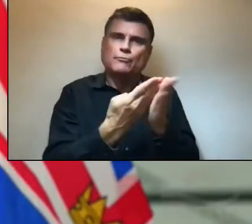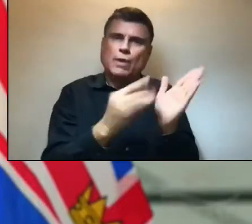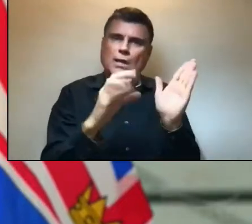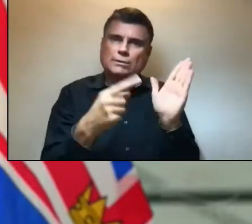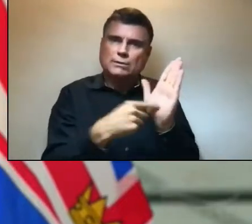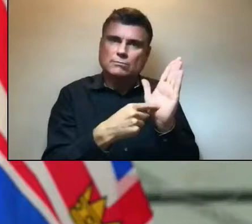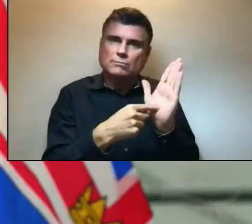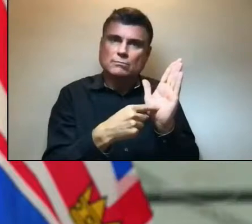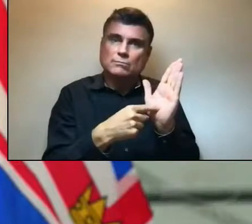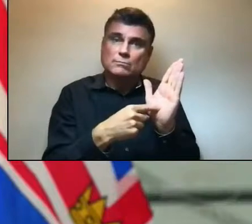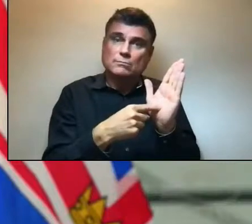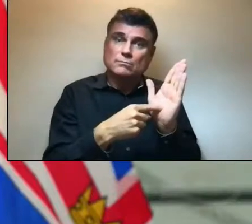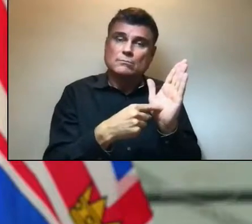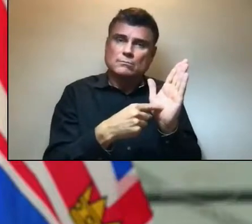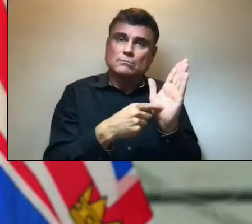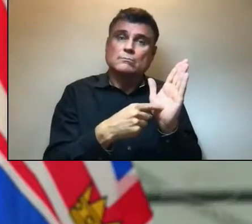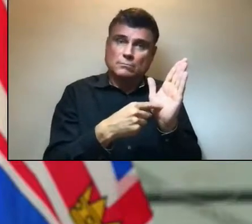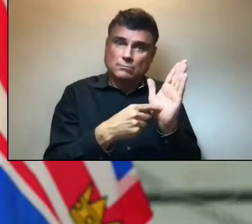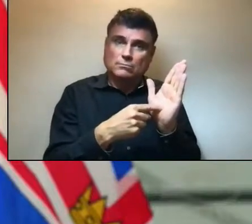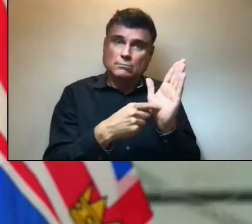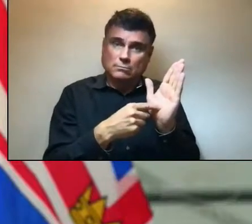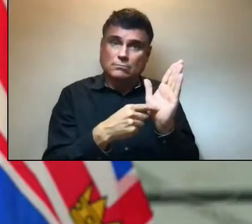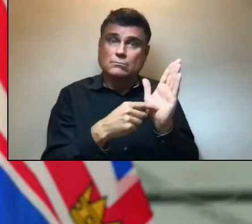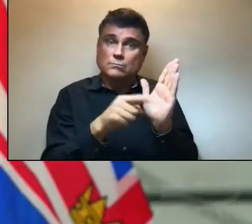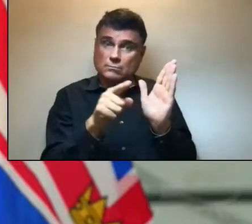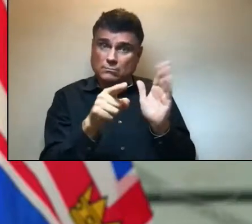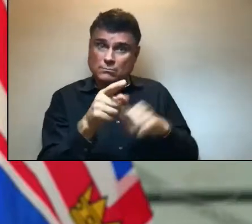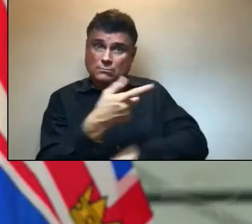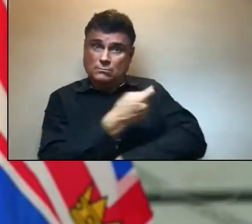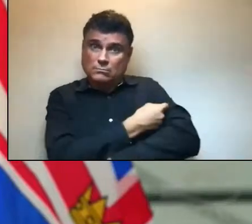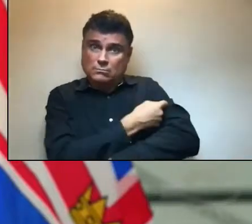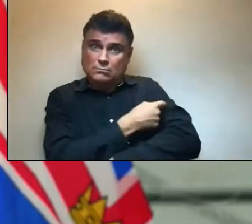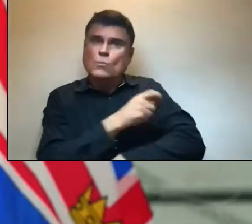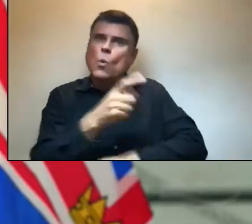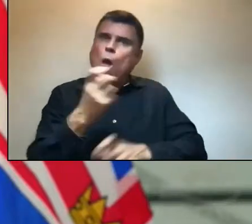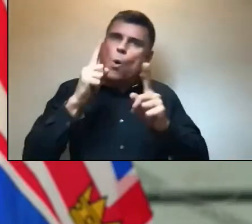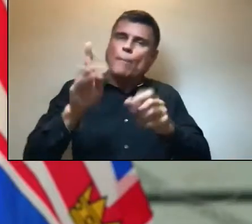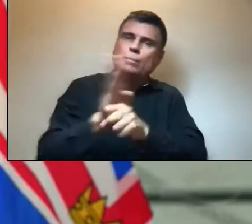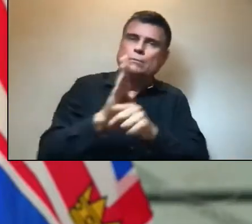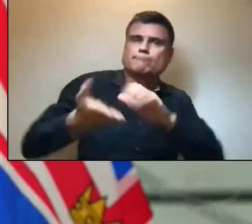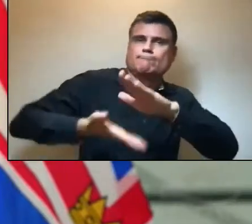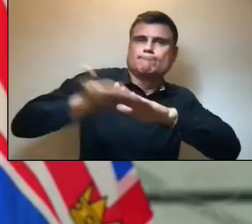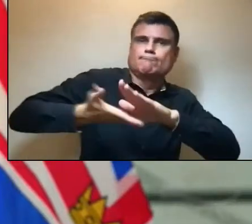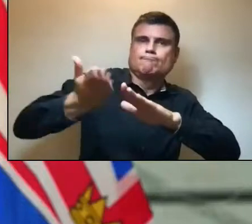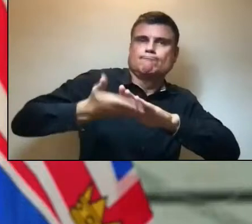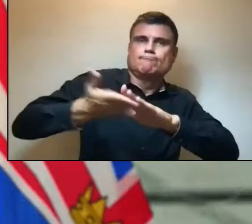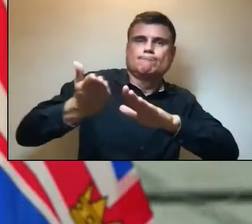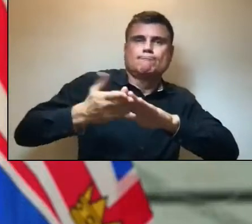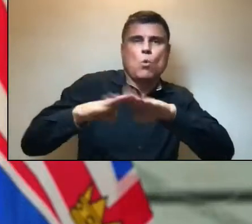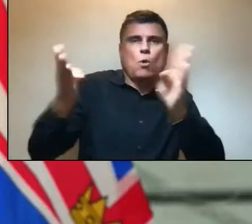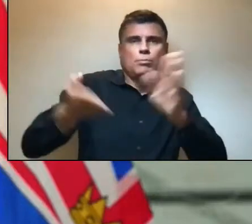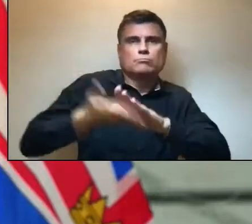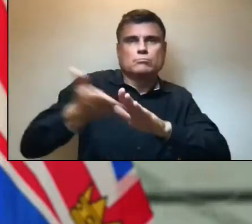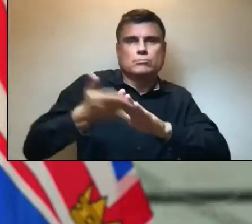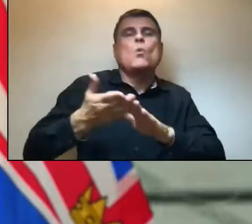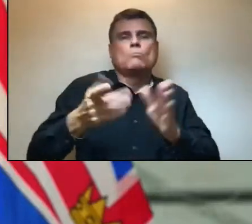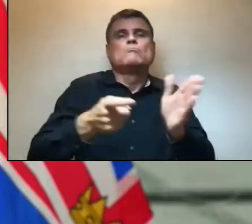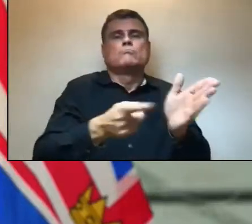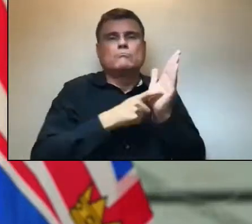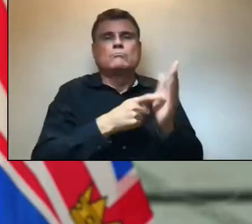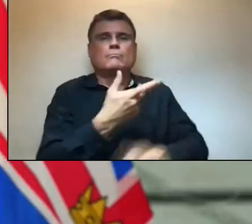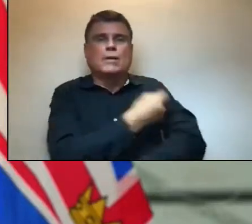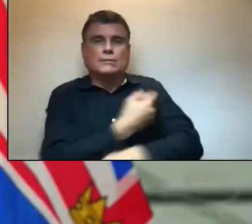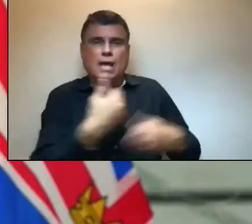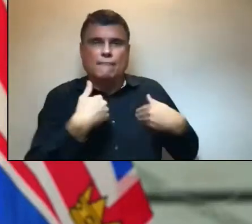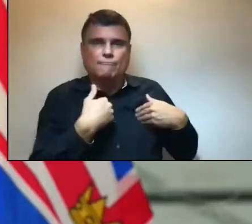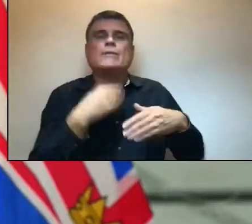measure that allows us to keep those businesses open and functioning. It means being able to go to theatre, being able to go to arts programs, being